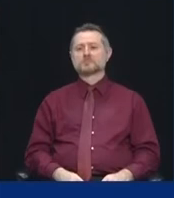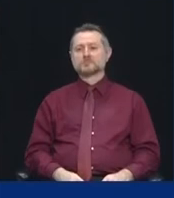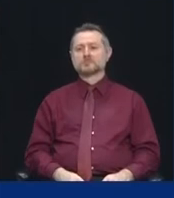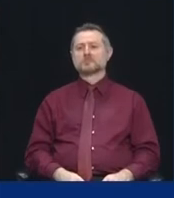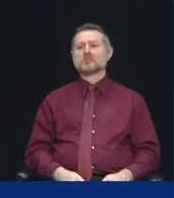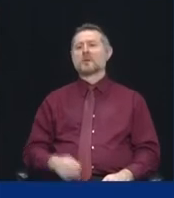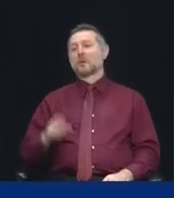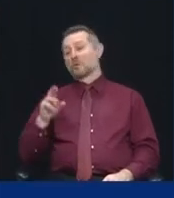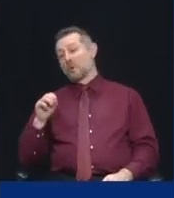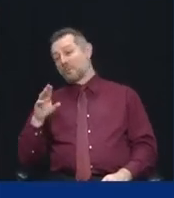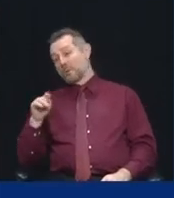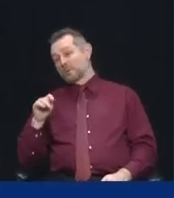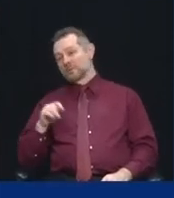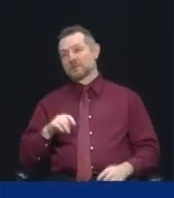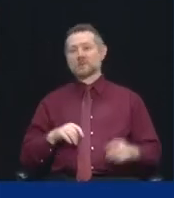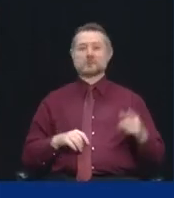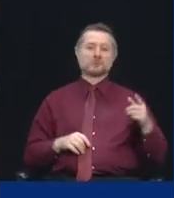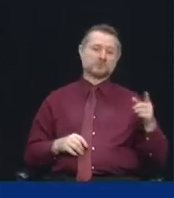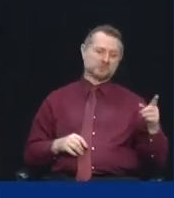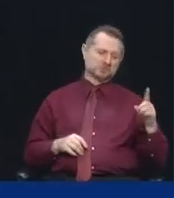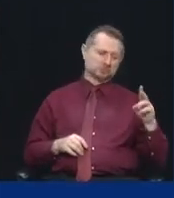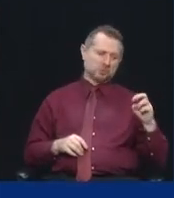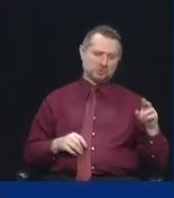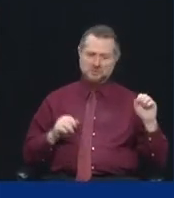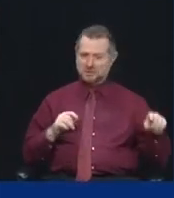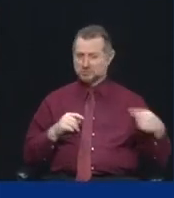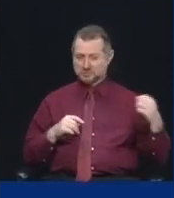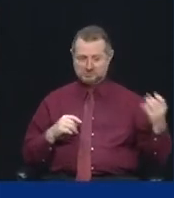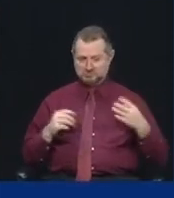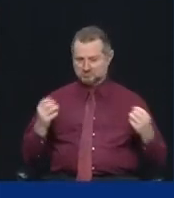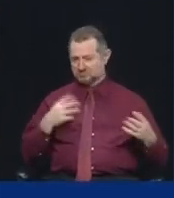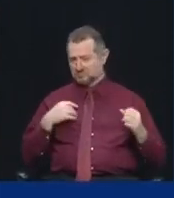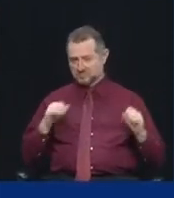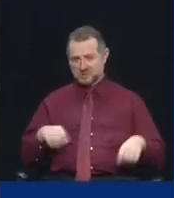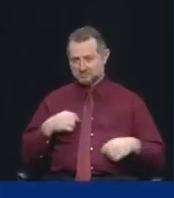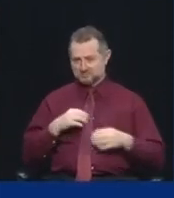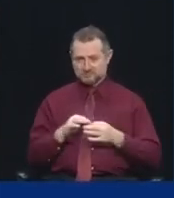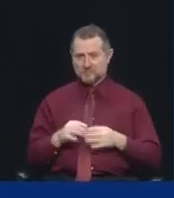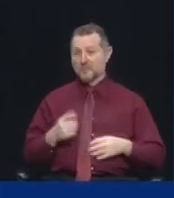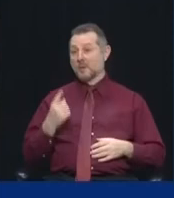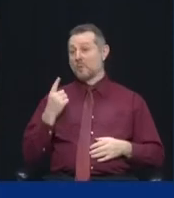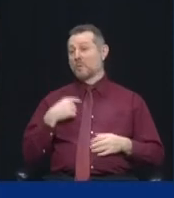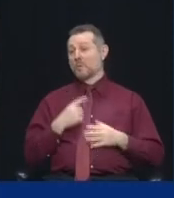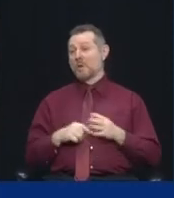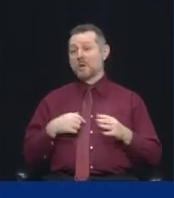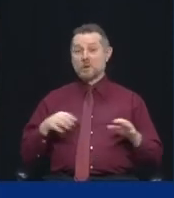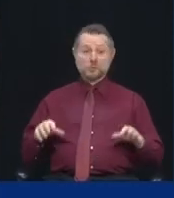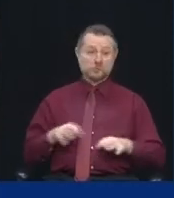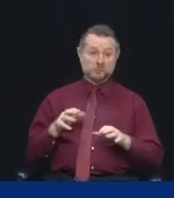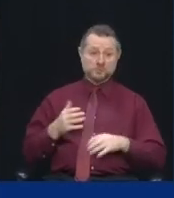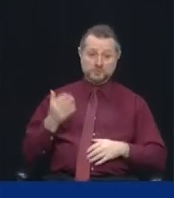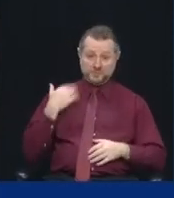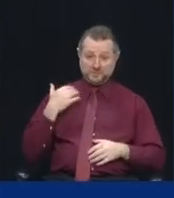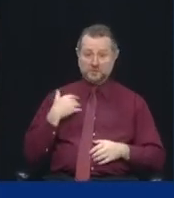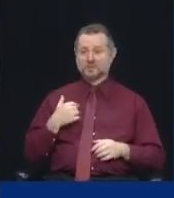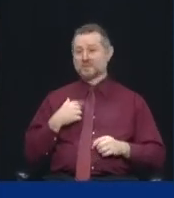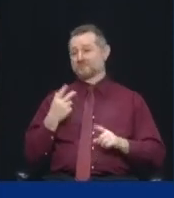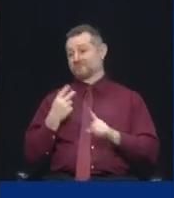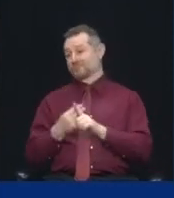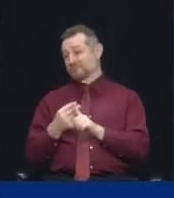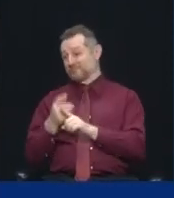them correct me if I'm wrong. I believe what we were doing was vaccinating people in